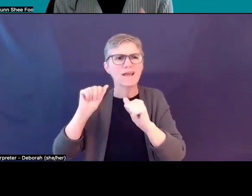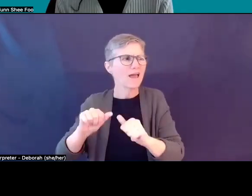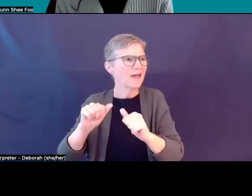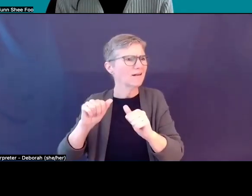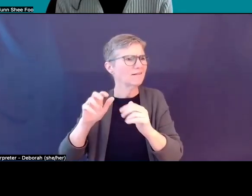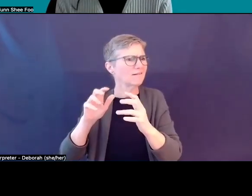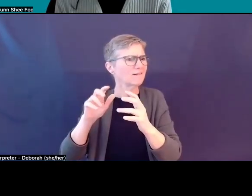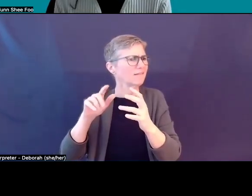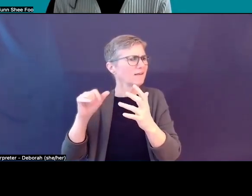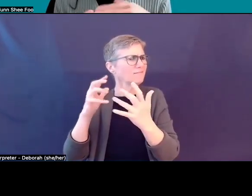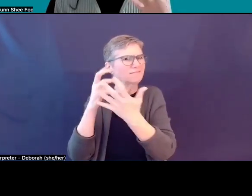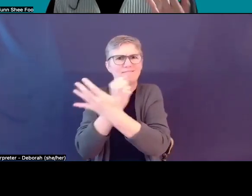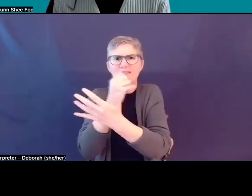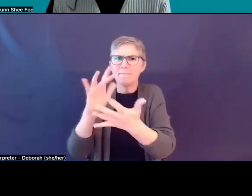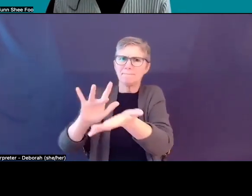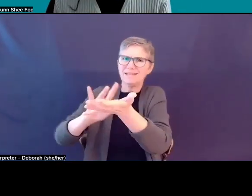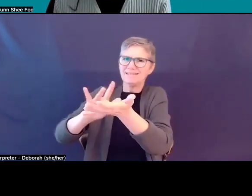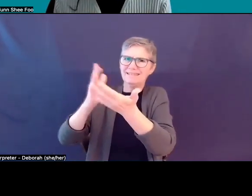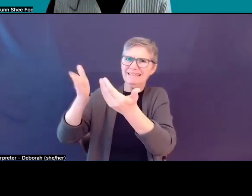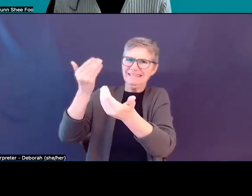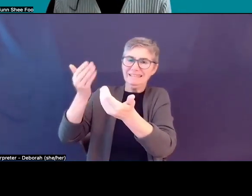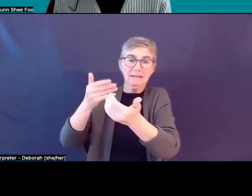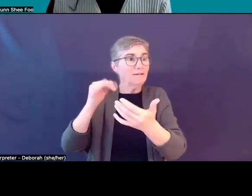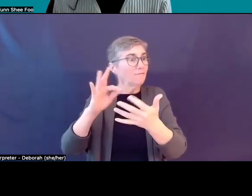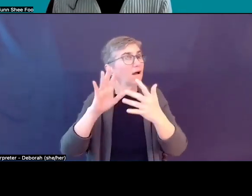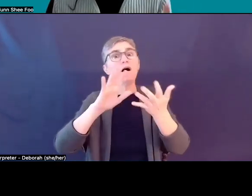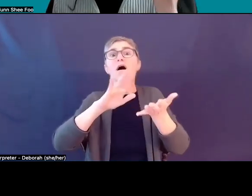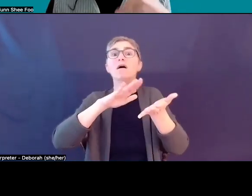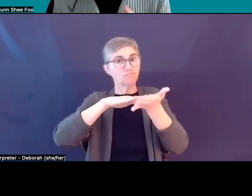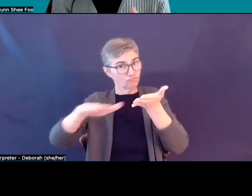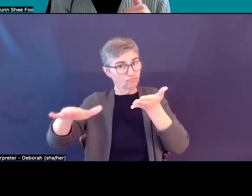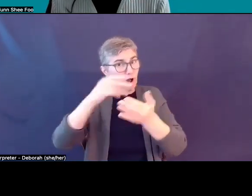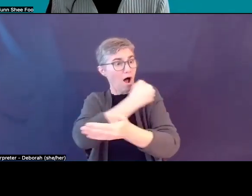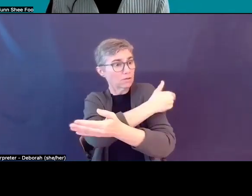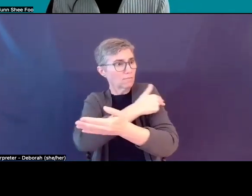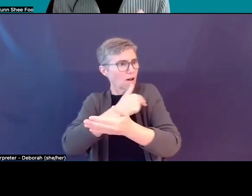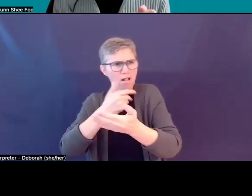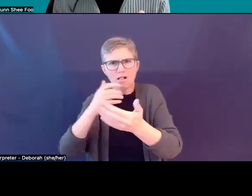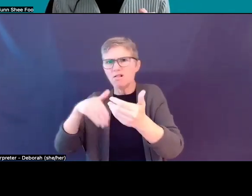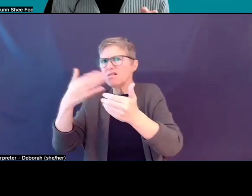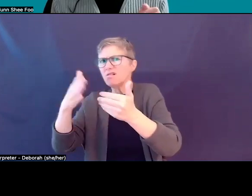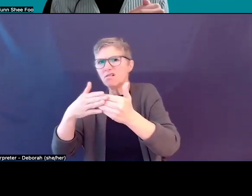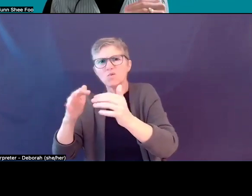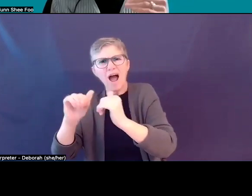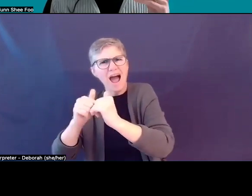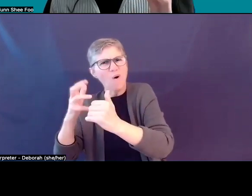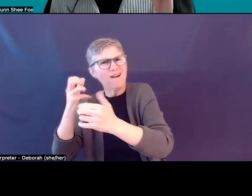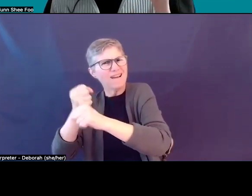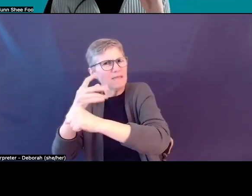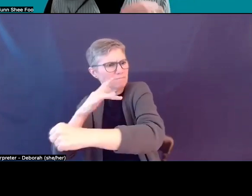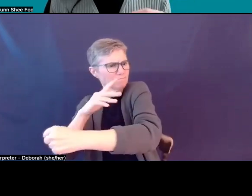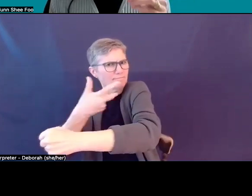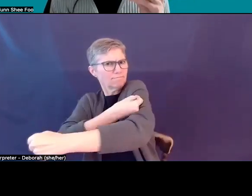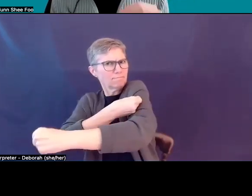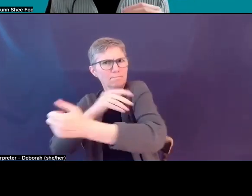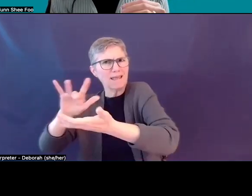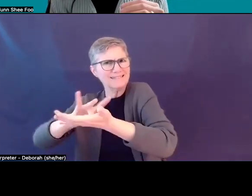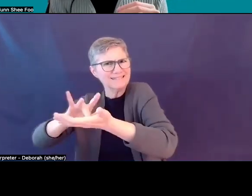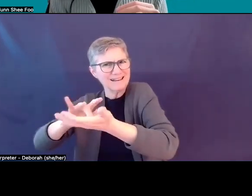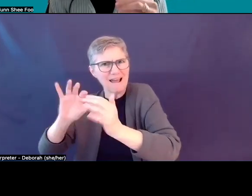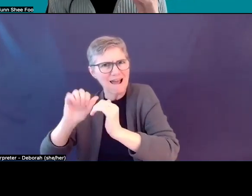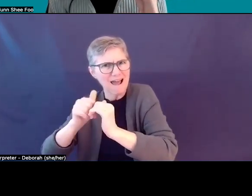them conveniently after they get discharged. And that feedback told me that the